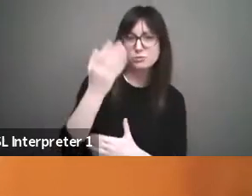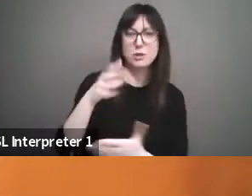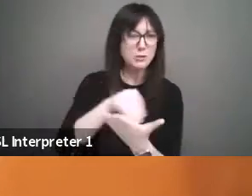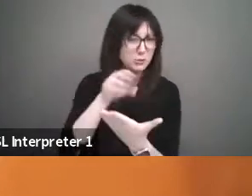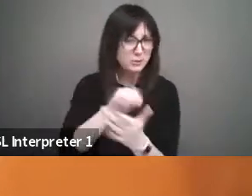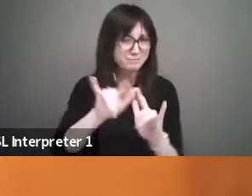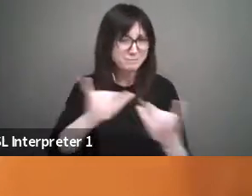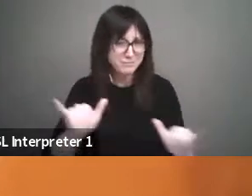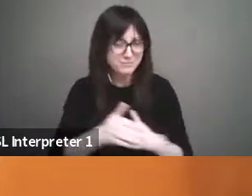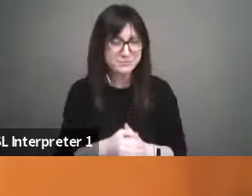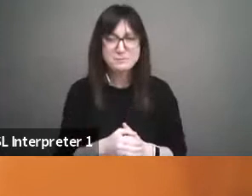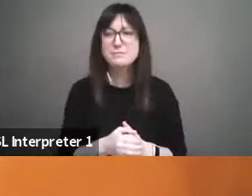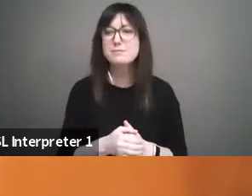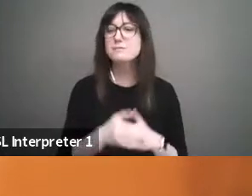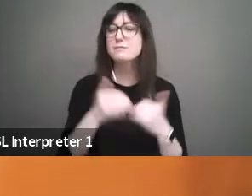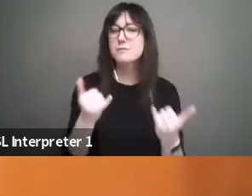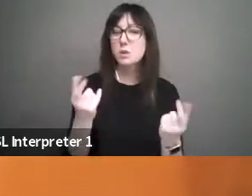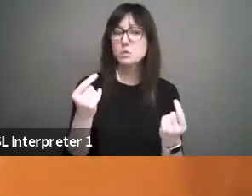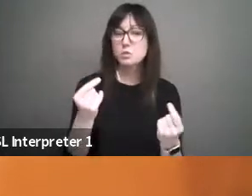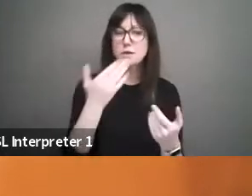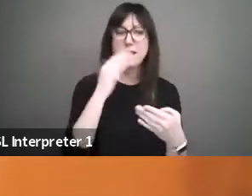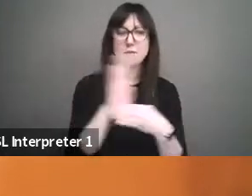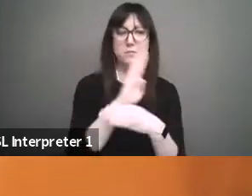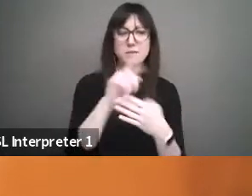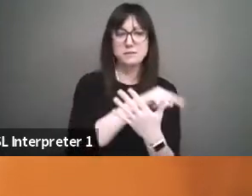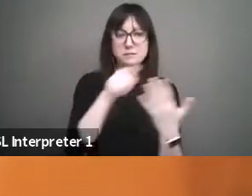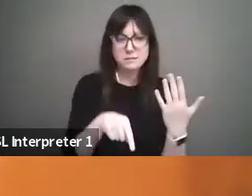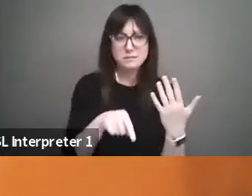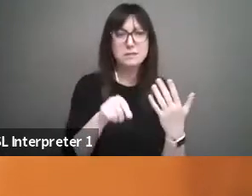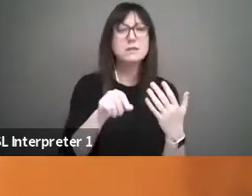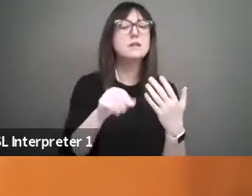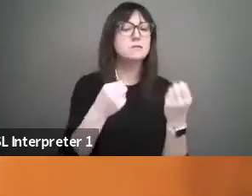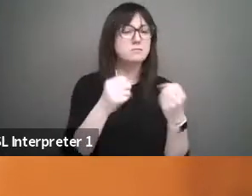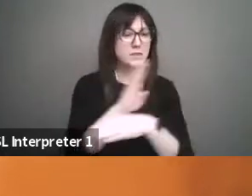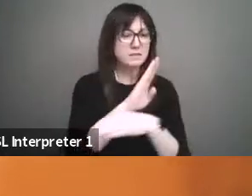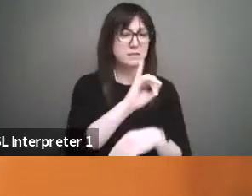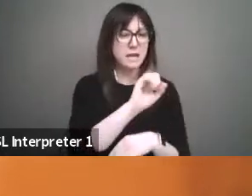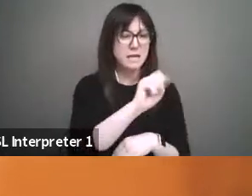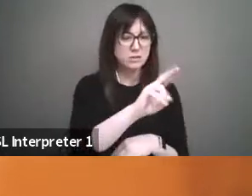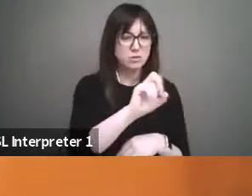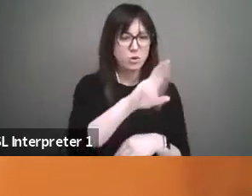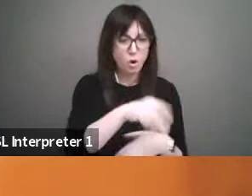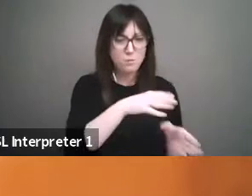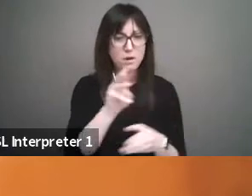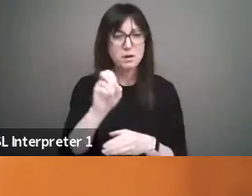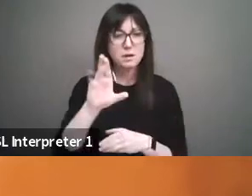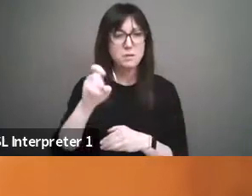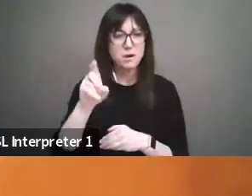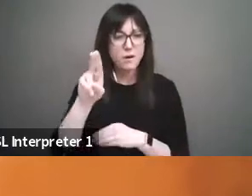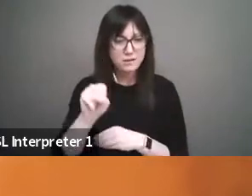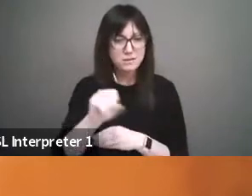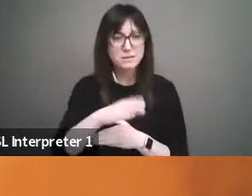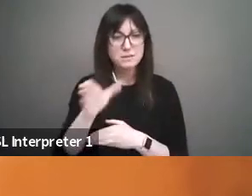Before jumping in, I'd like to take a moment to thank our corporate sponsors, ISU Software Corporation, Morexis, OKR Financial,